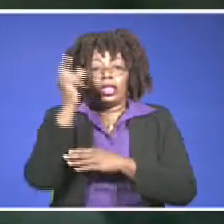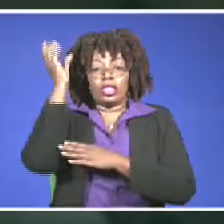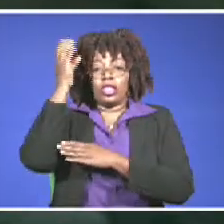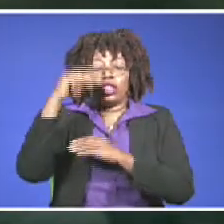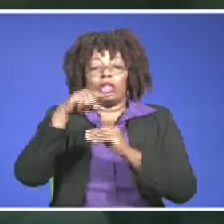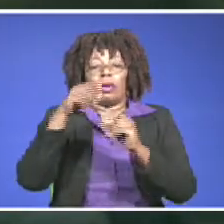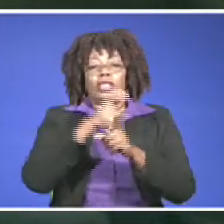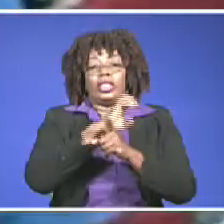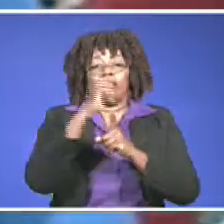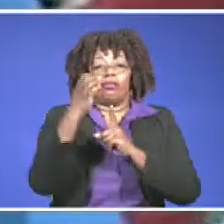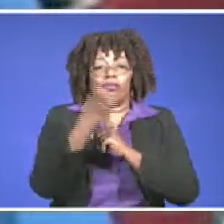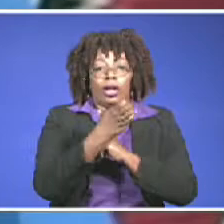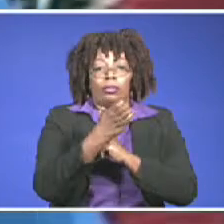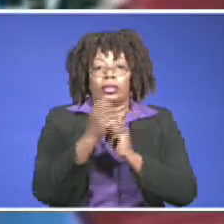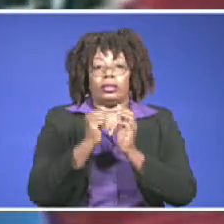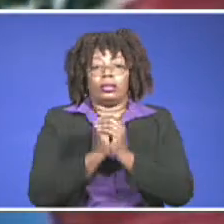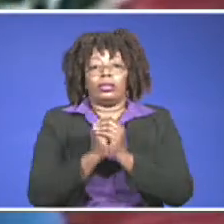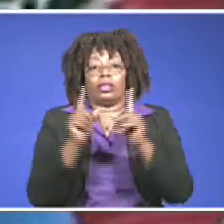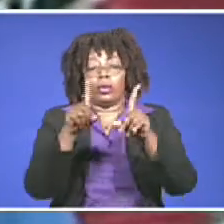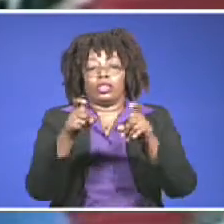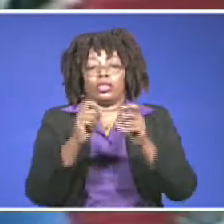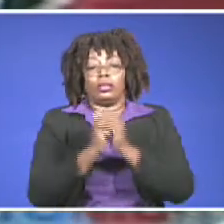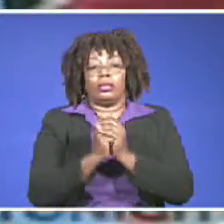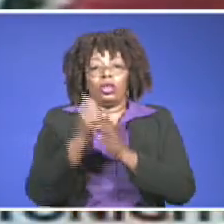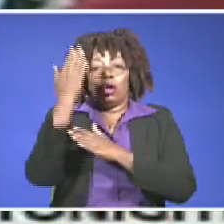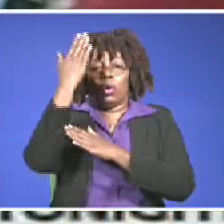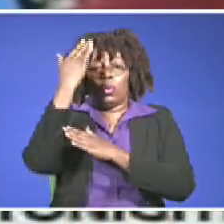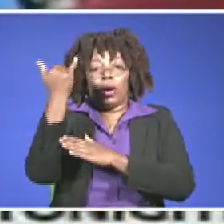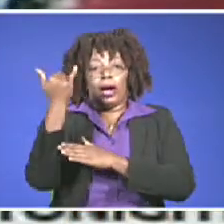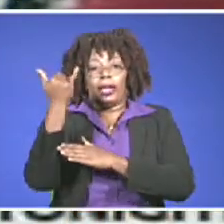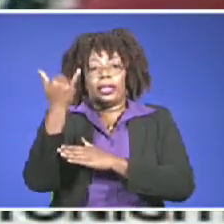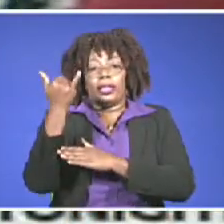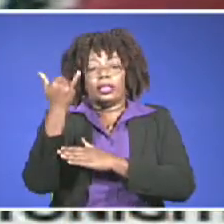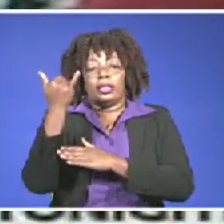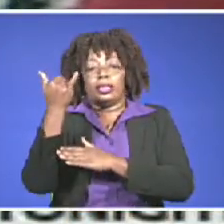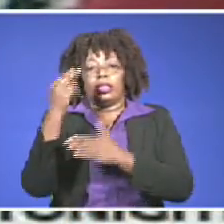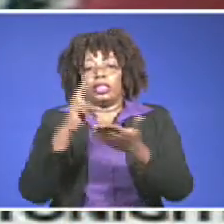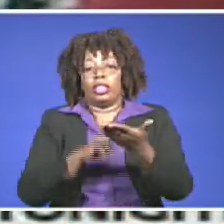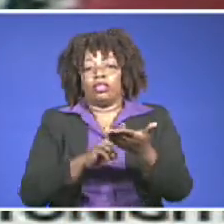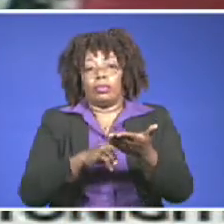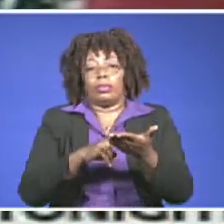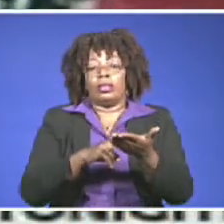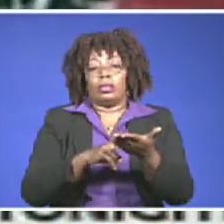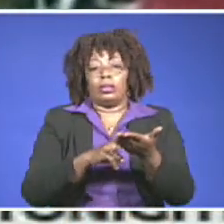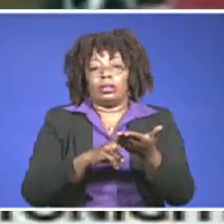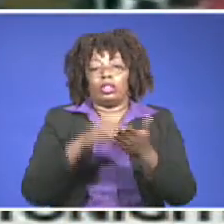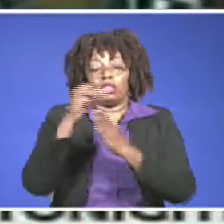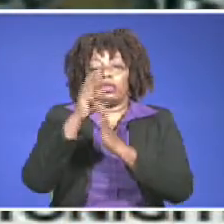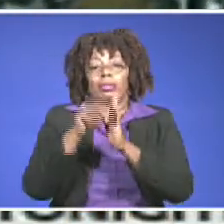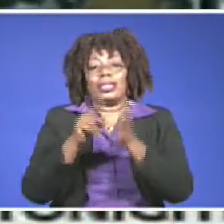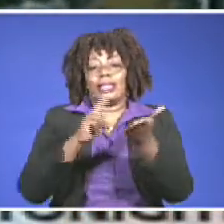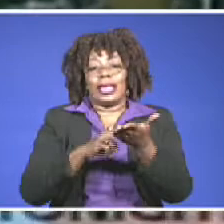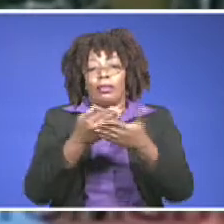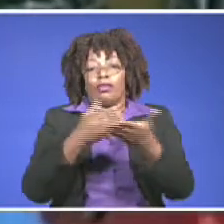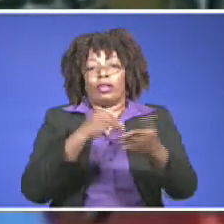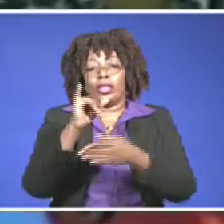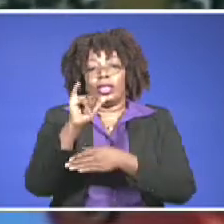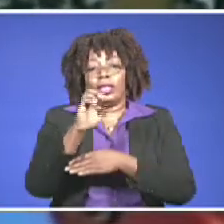impact assessment. Why was there a heads of agreement signed prior to a proper EIA put in